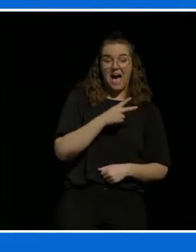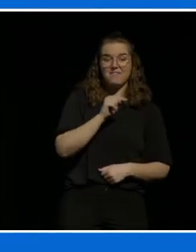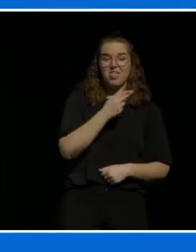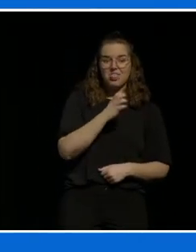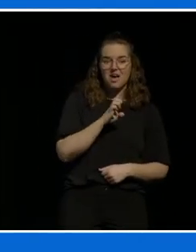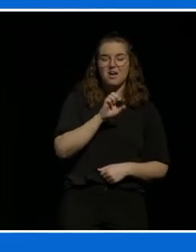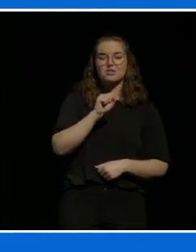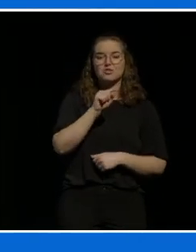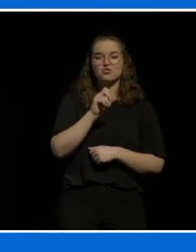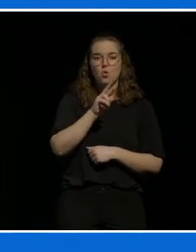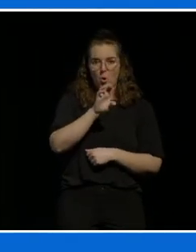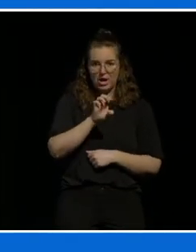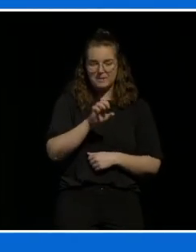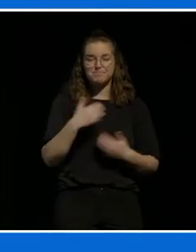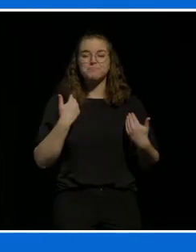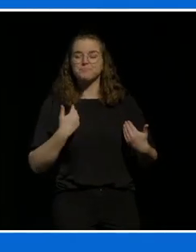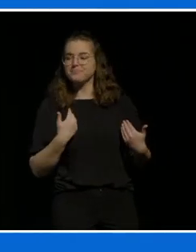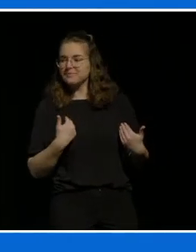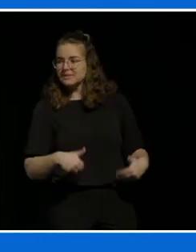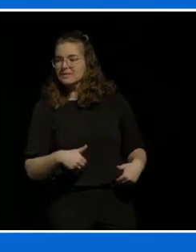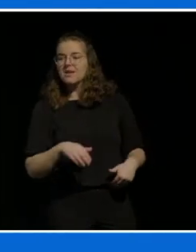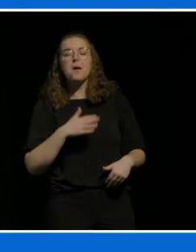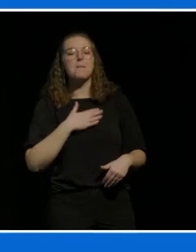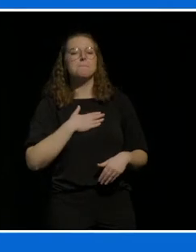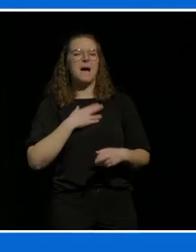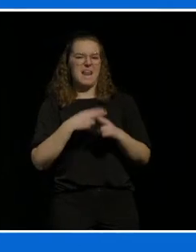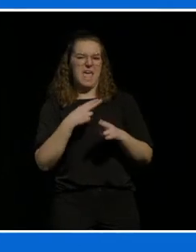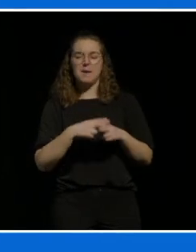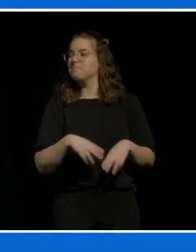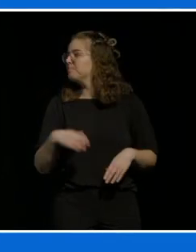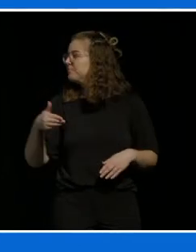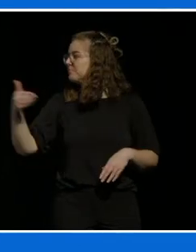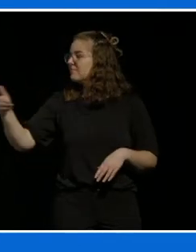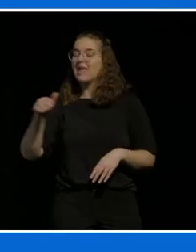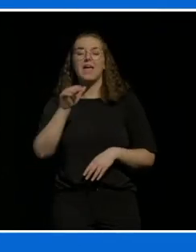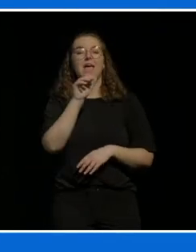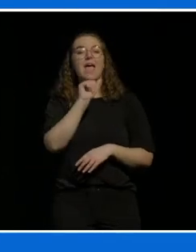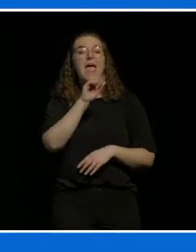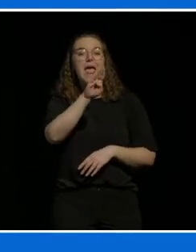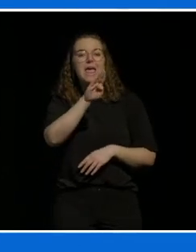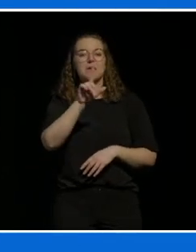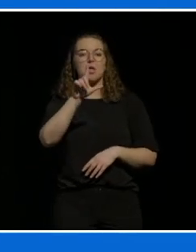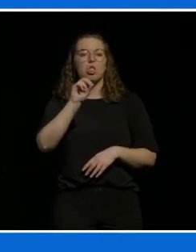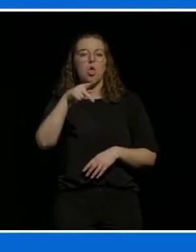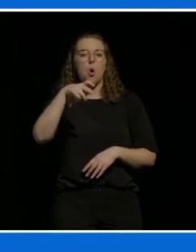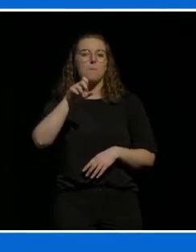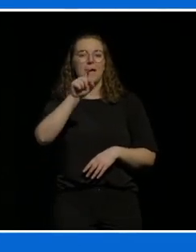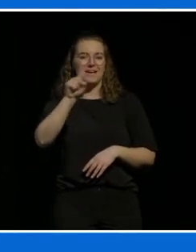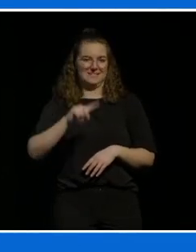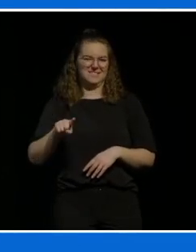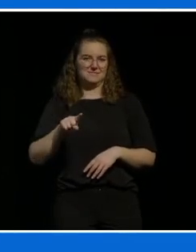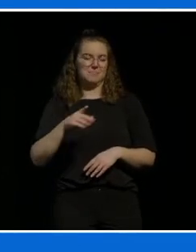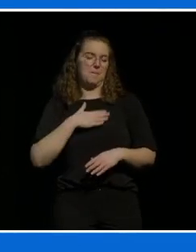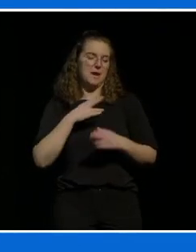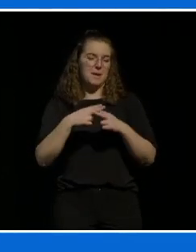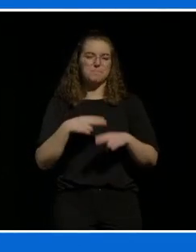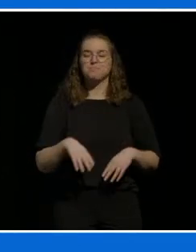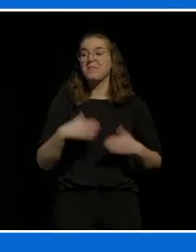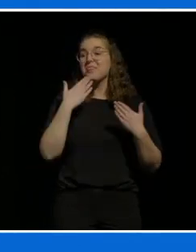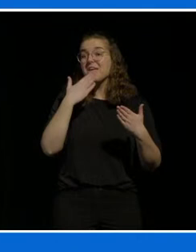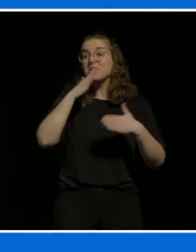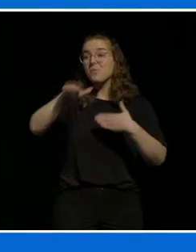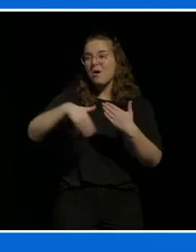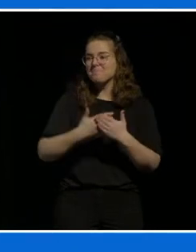Lars. Mine's at Joelle Burvell, so just my name. At Abe Lopez, like my name. Thank you. Thank you all.